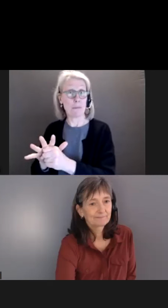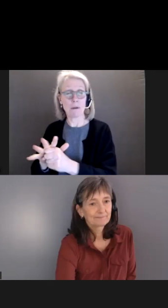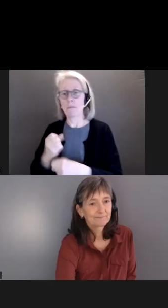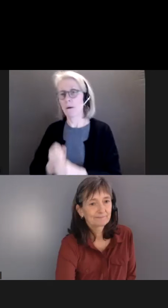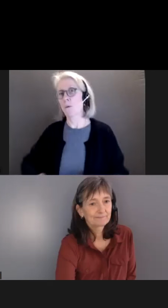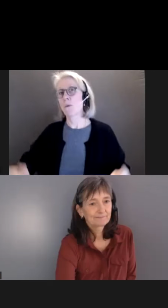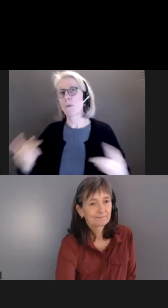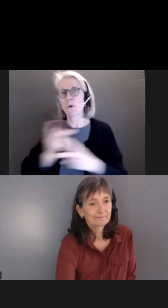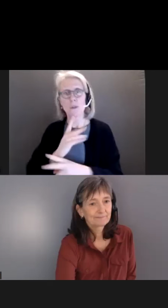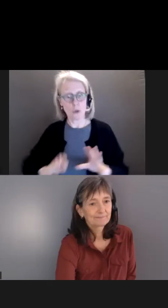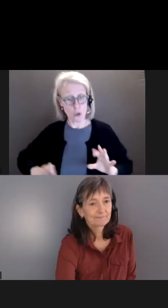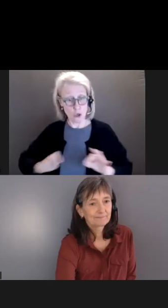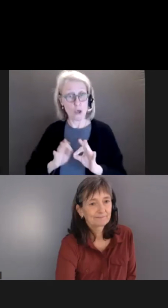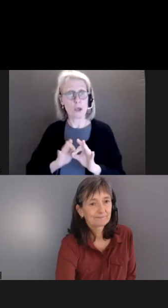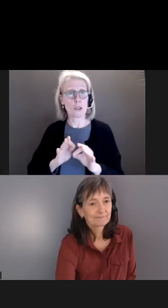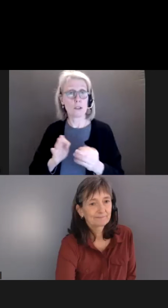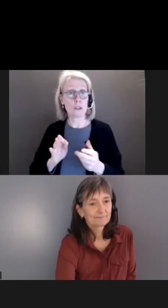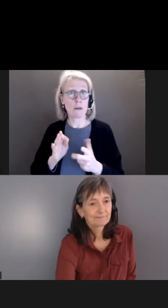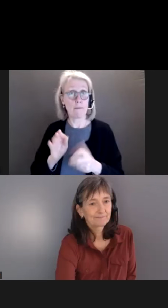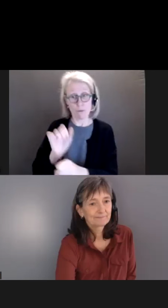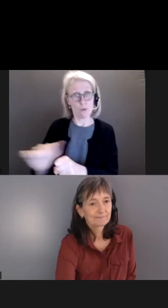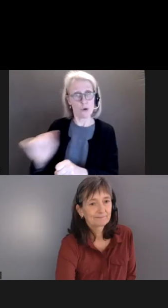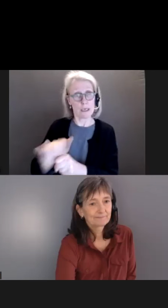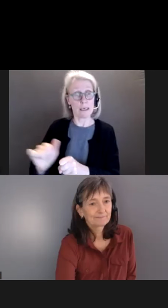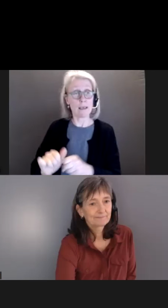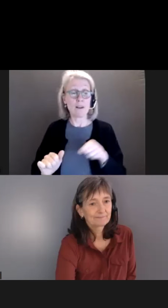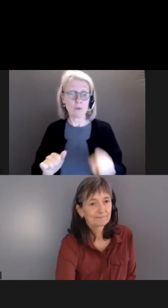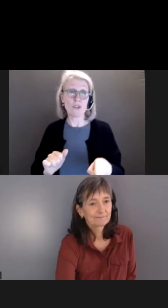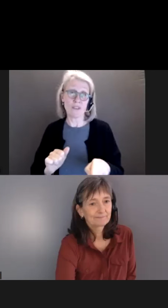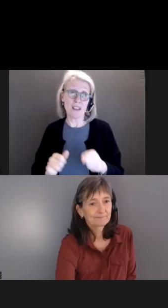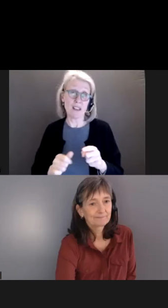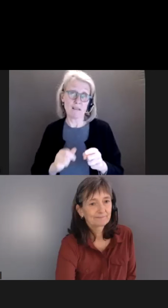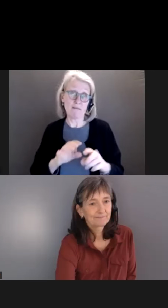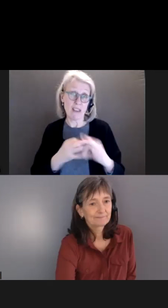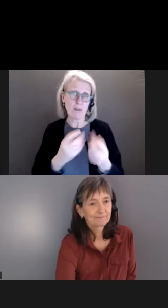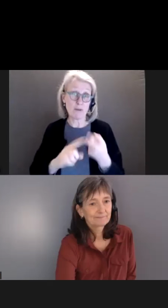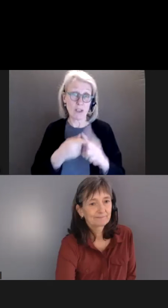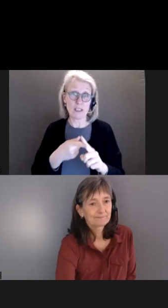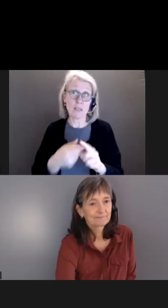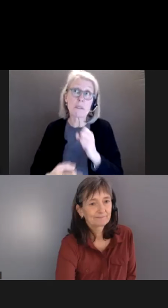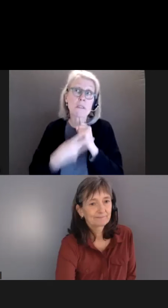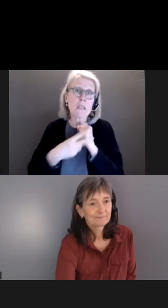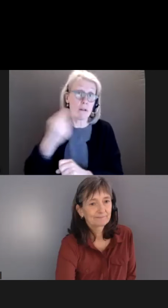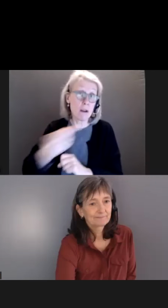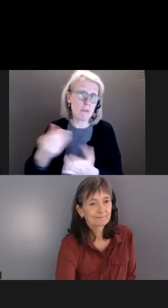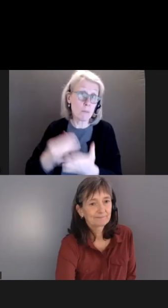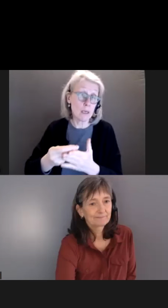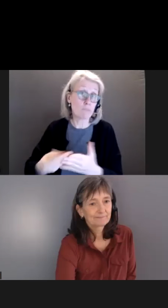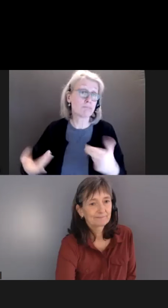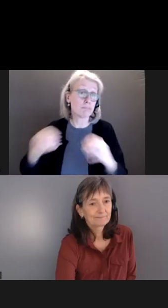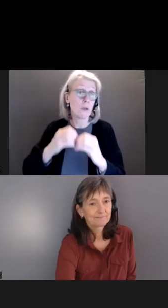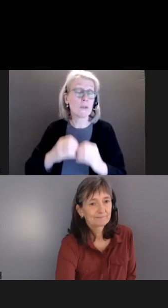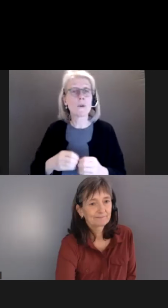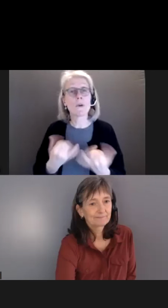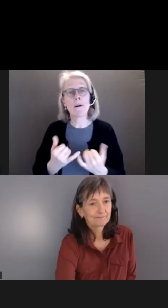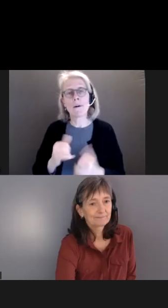of labor, meaning that unpaid caregivers have been saving the system even more. So the current cost of an hour of care may